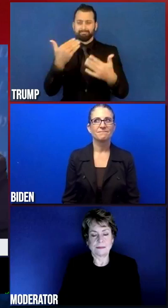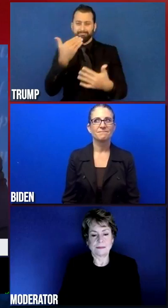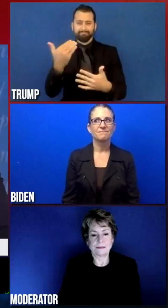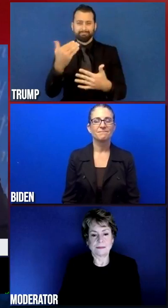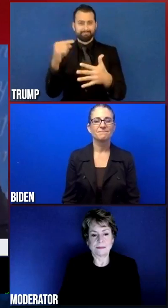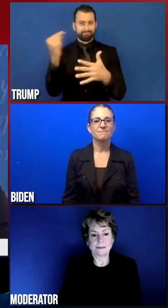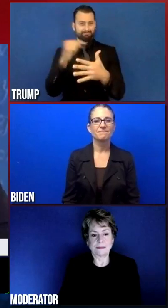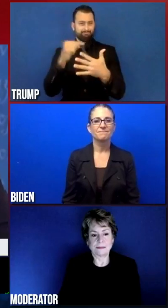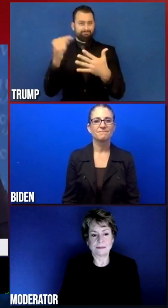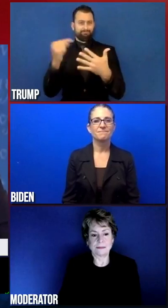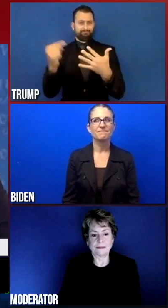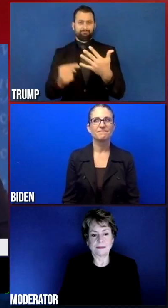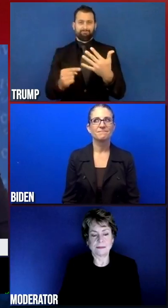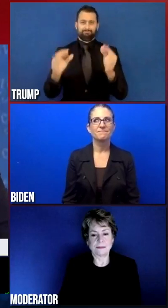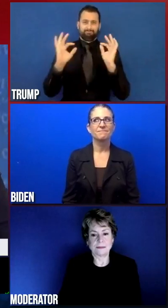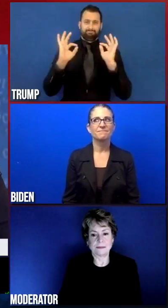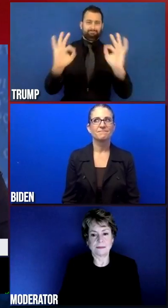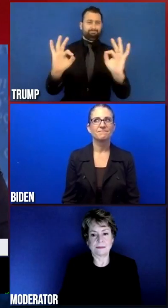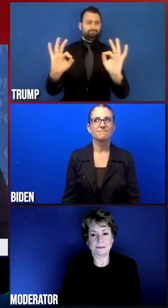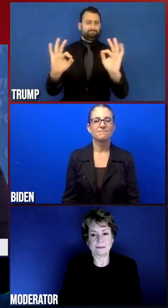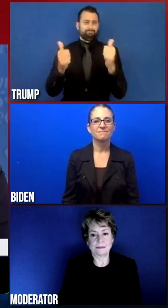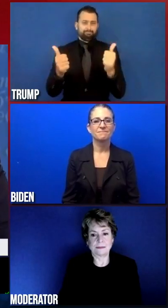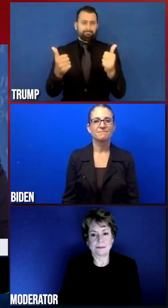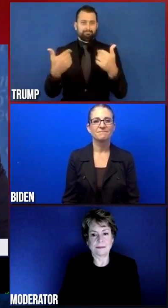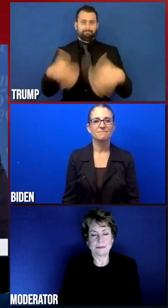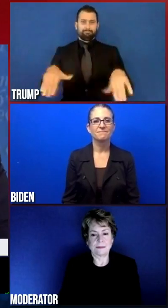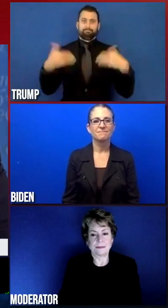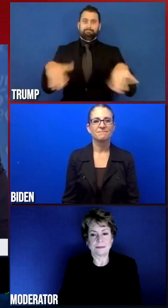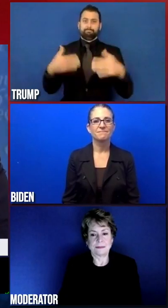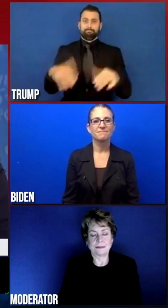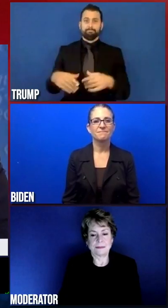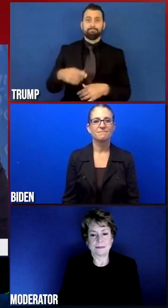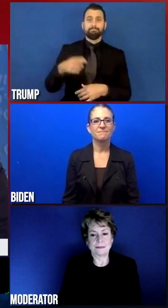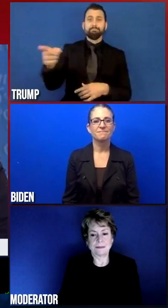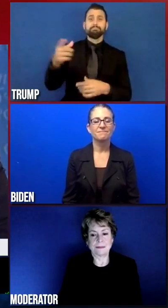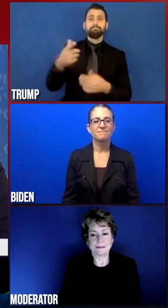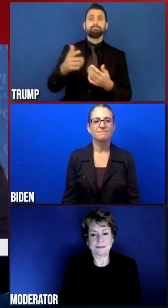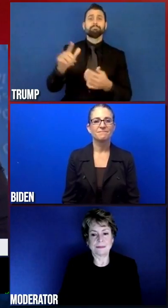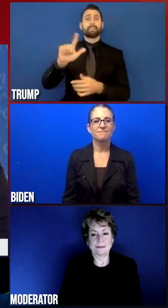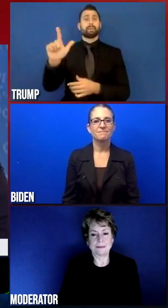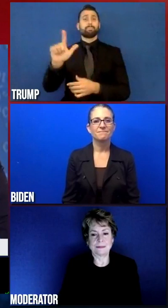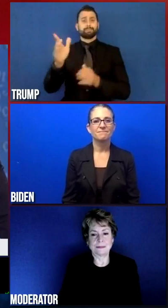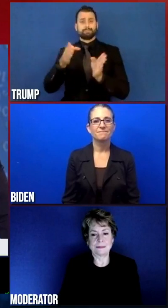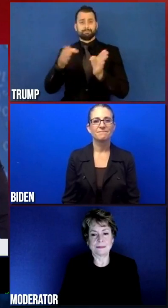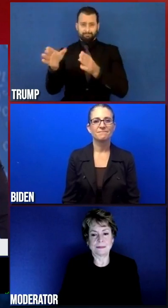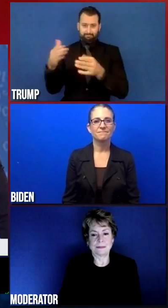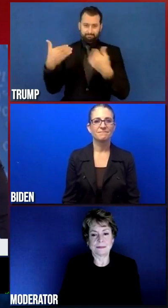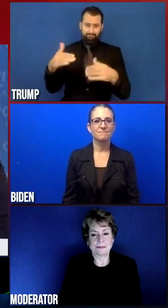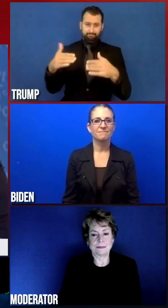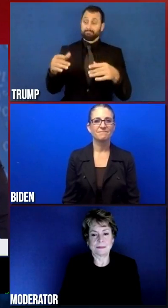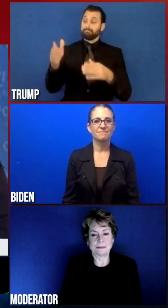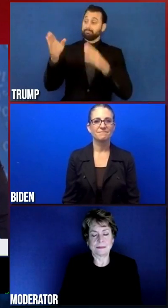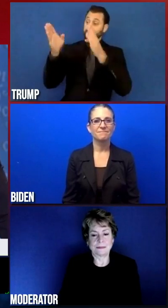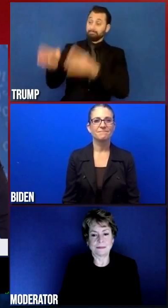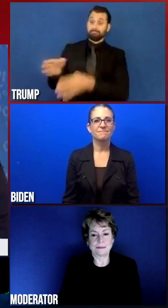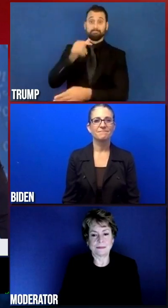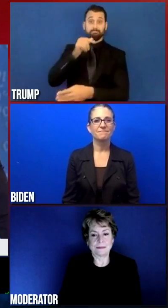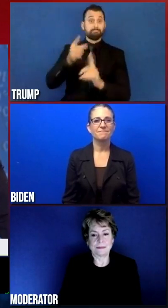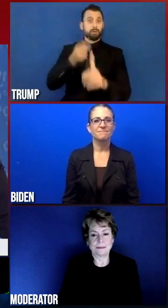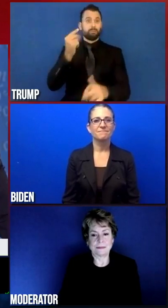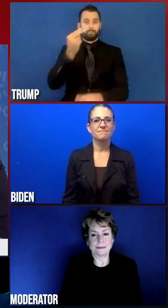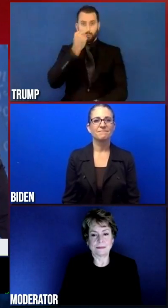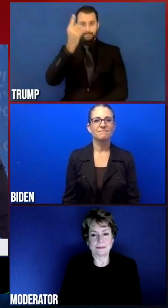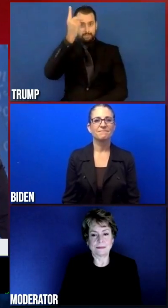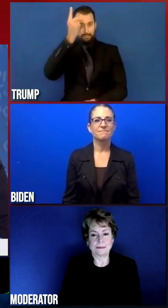people from Notre Dame and other places. So I think she's going to be fantastic. We have plenty of time, even if we did it after the